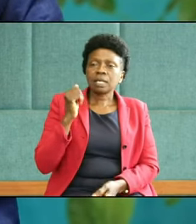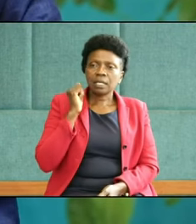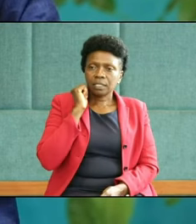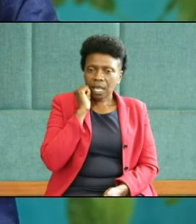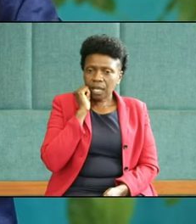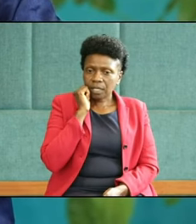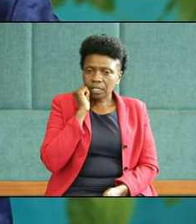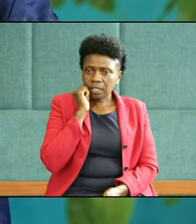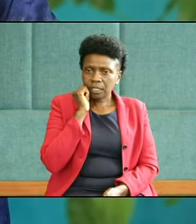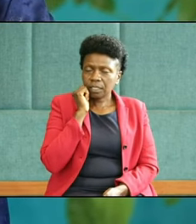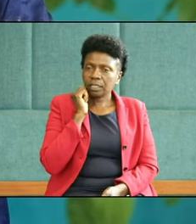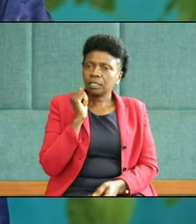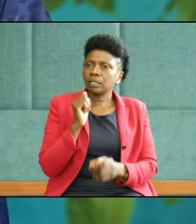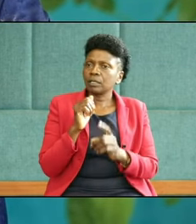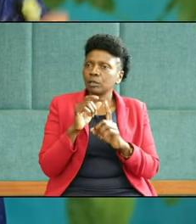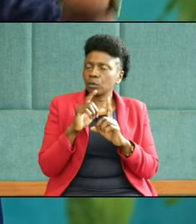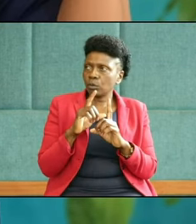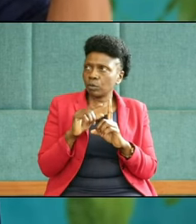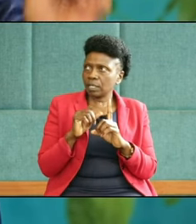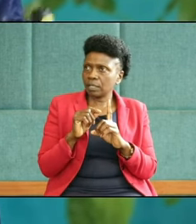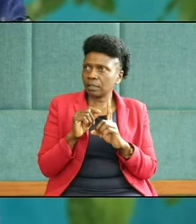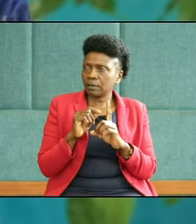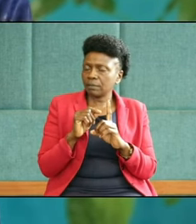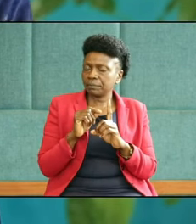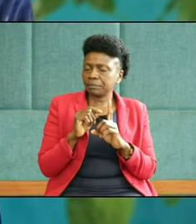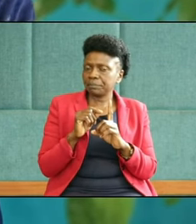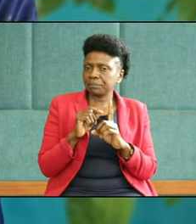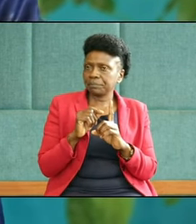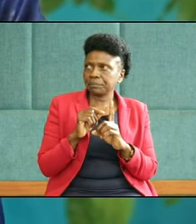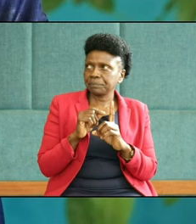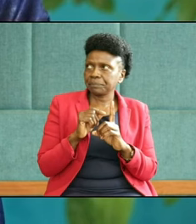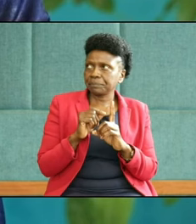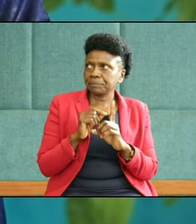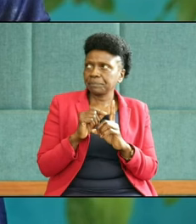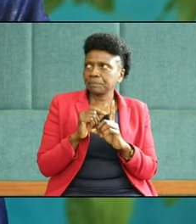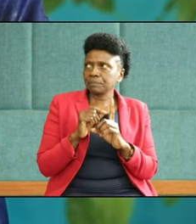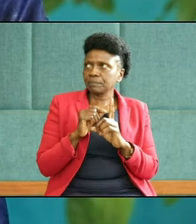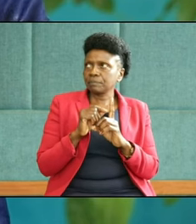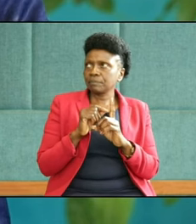I saw in scripture. For the sake of time,